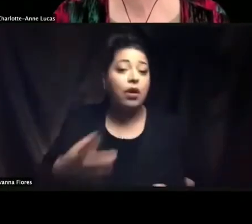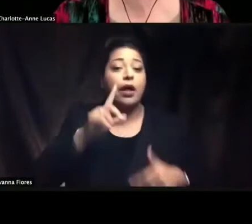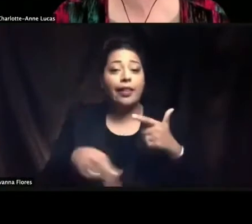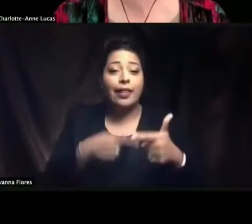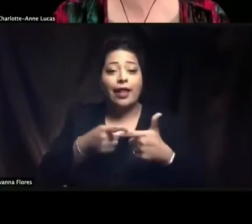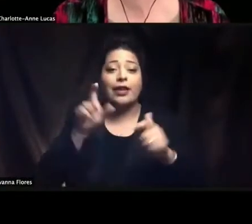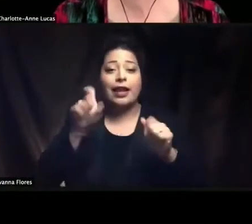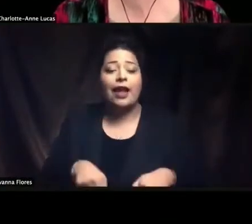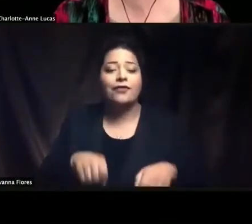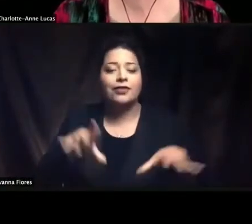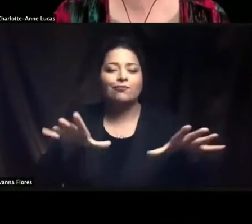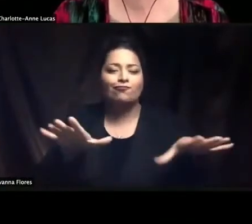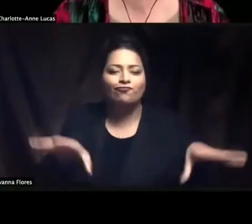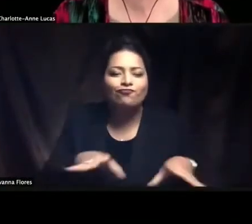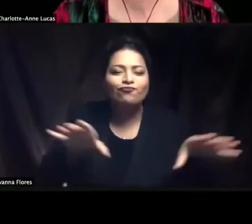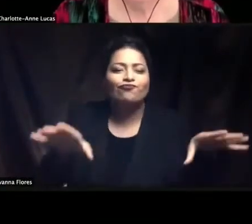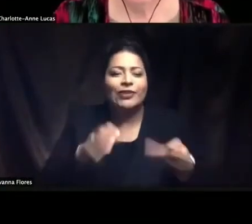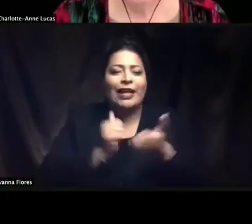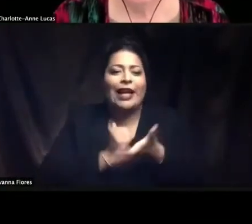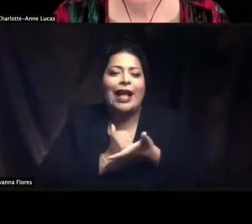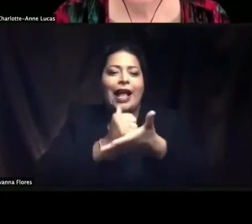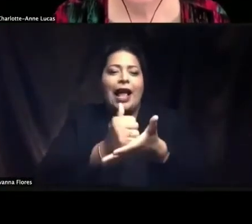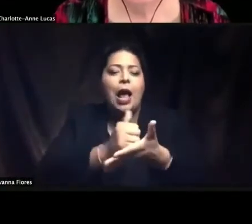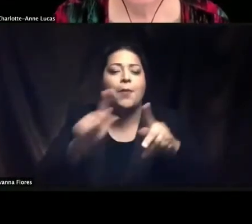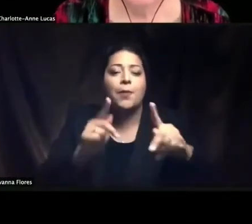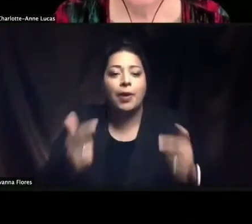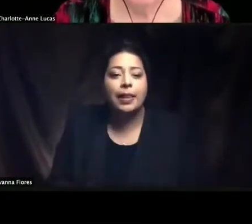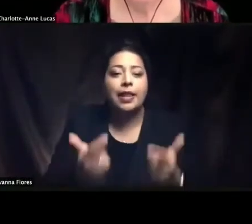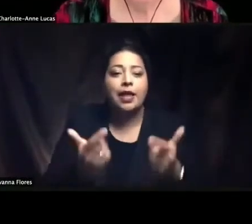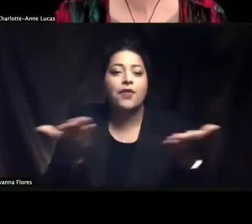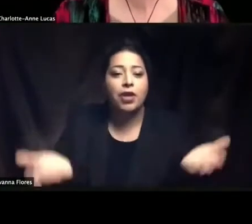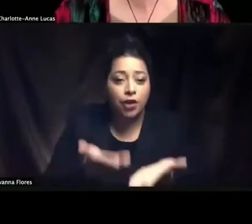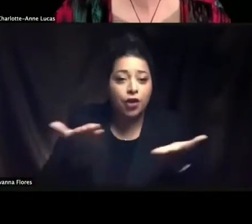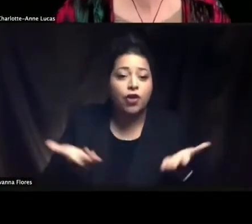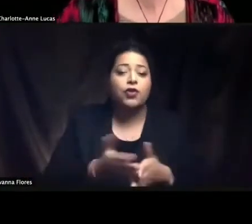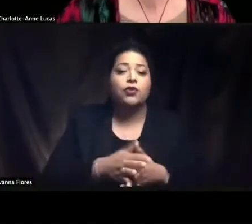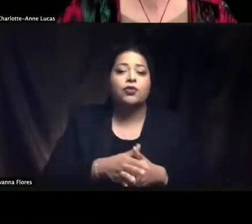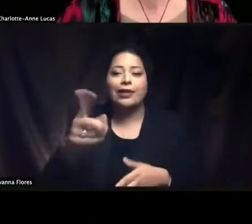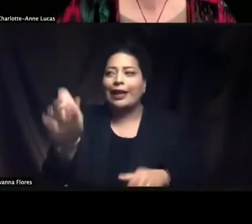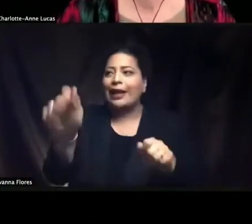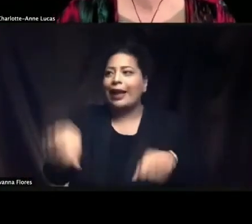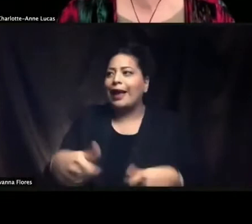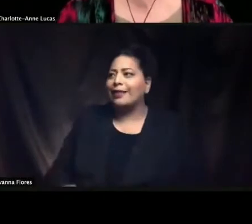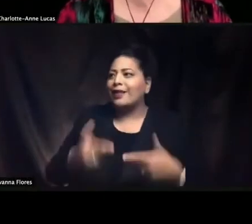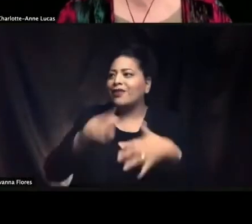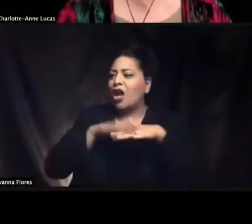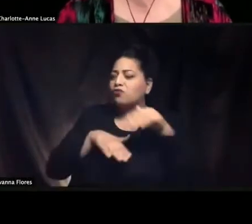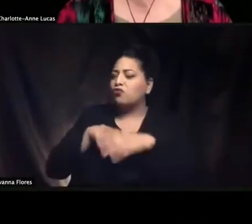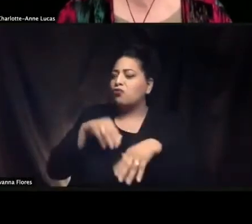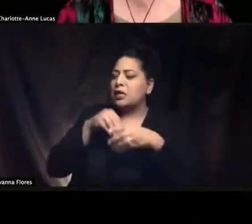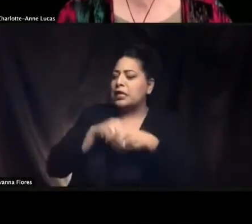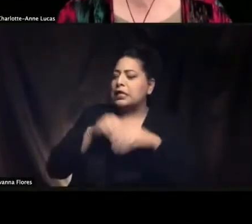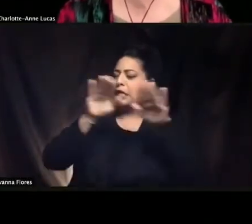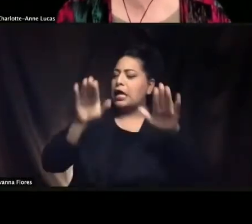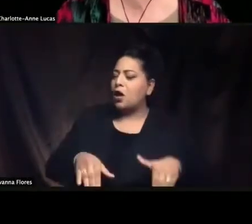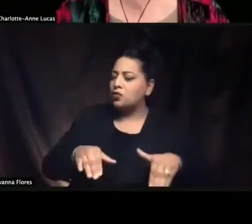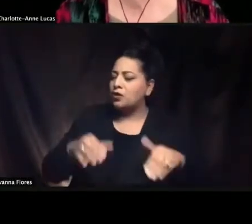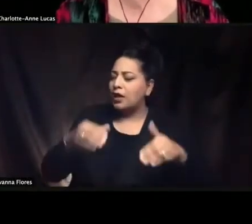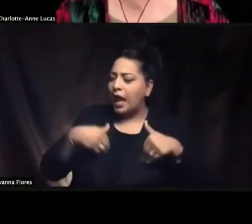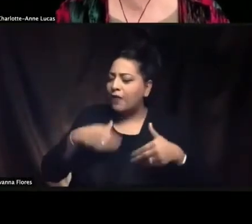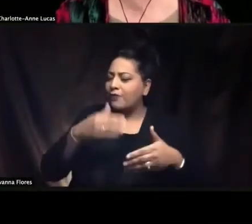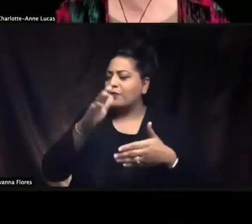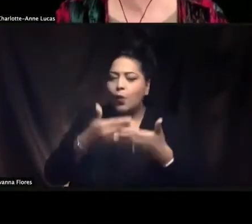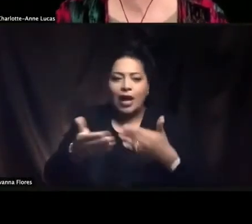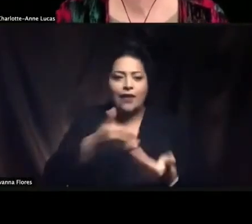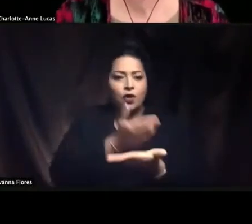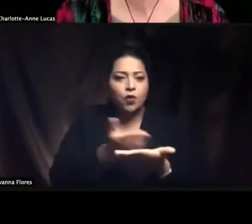be proactive and help our residents get to the place to where they can live comfortably in their homes and they have the resources